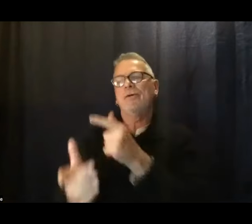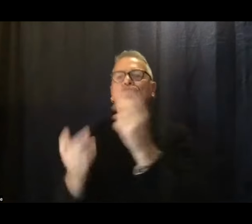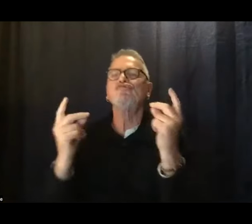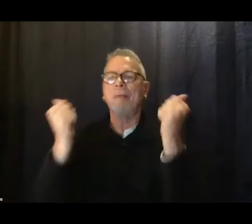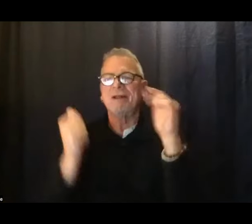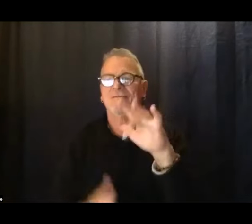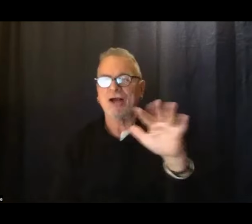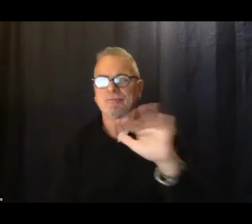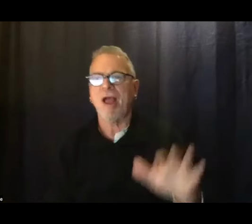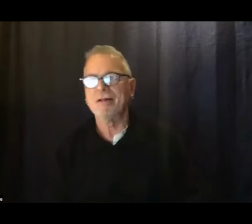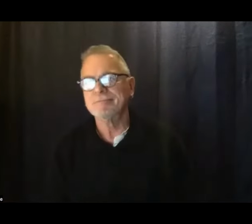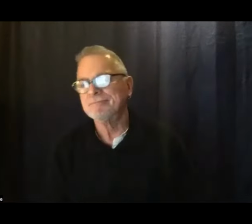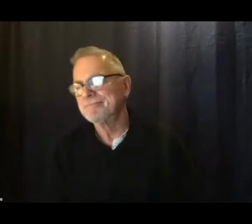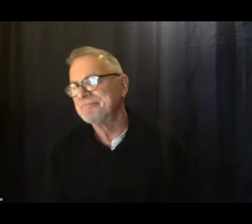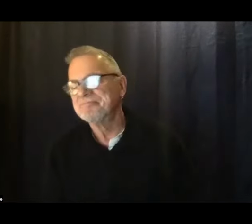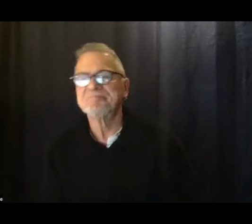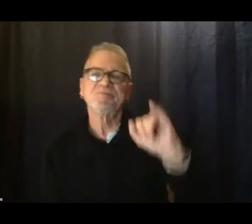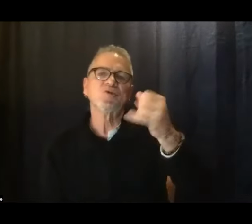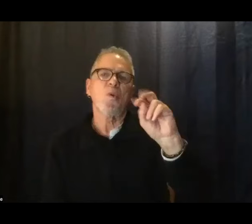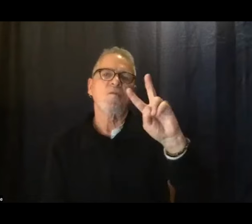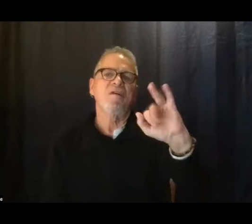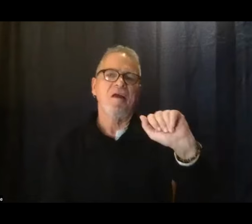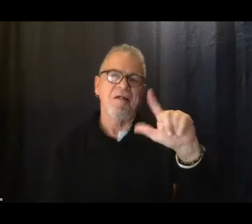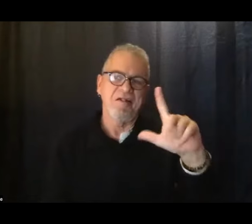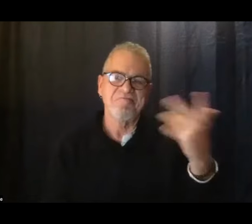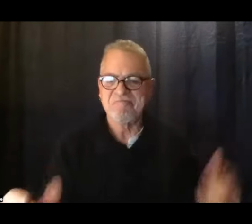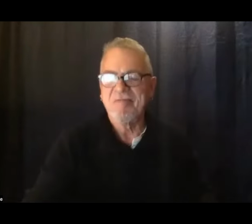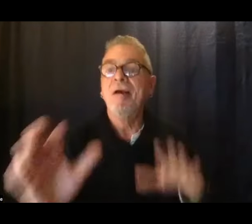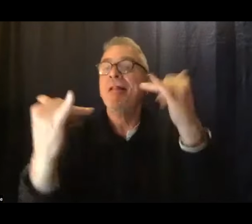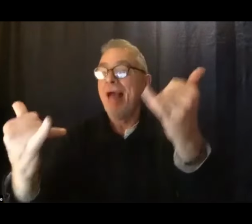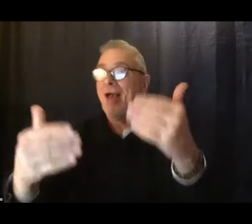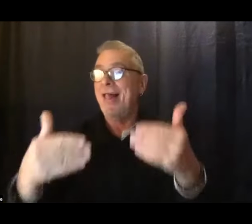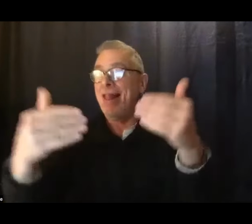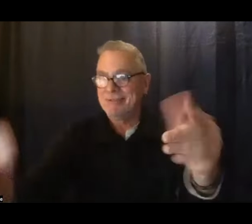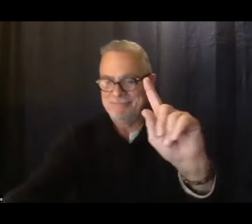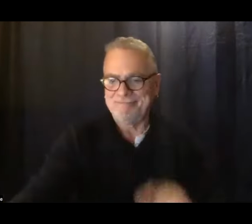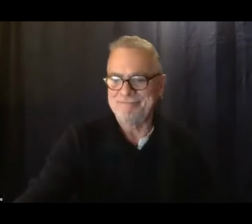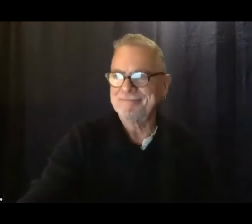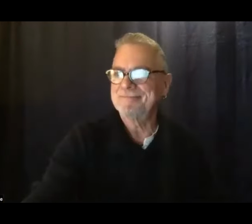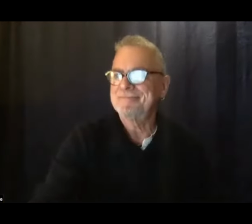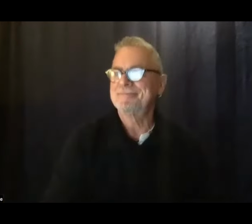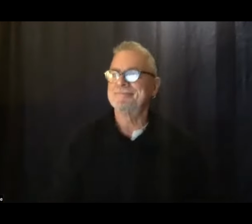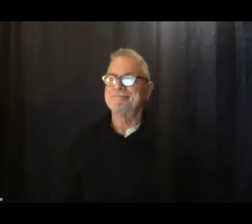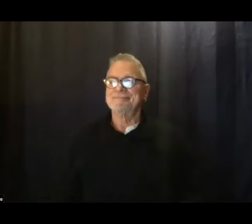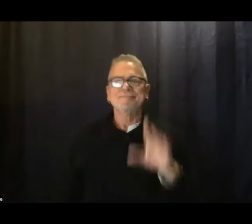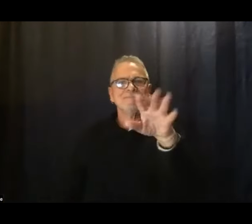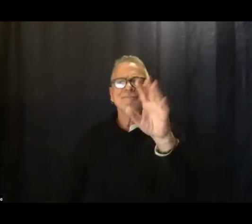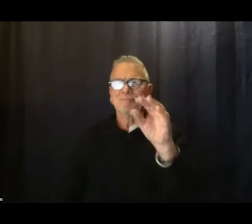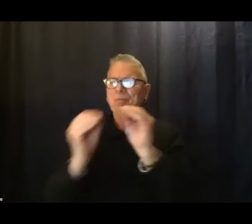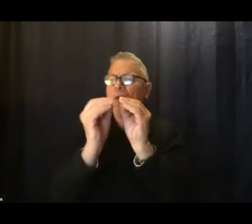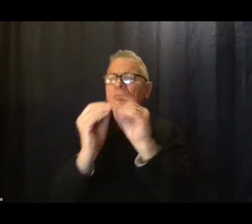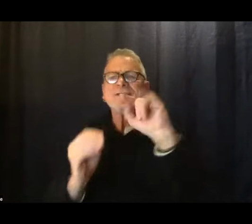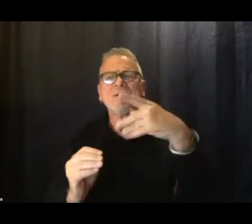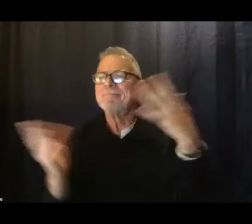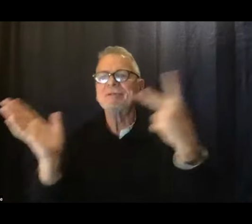deaf individuals that are signing back and forth, and they're most frequently using that rapid spelling type. And then the last is jovial.